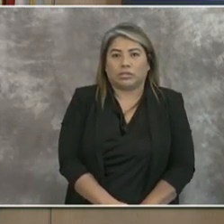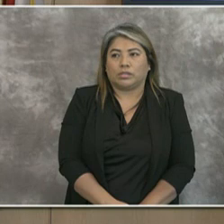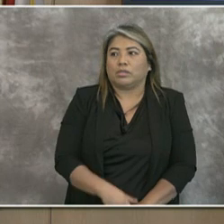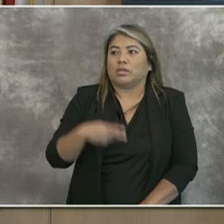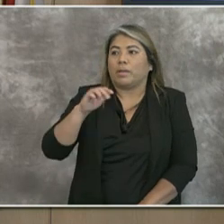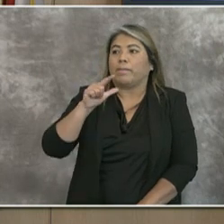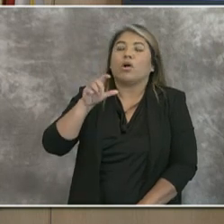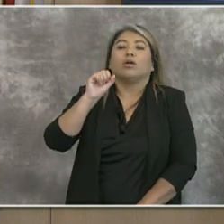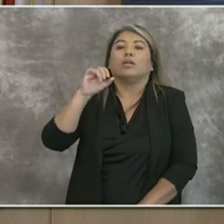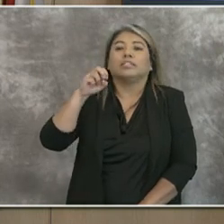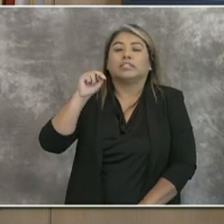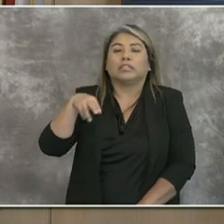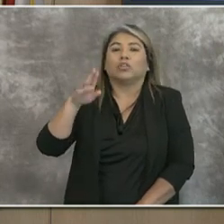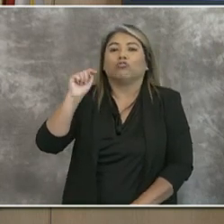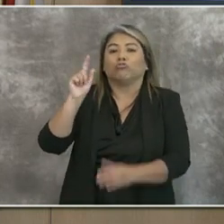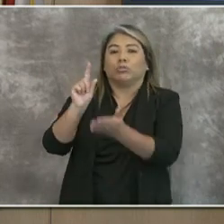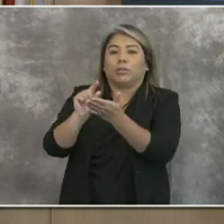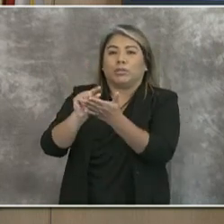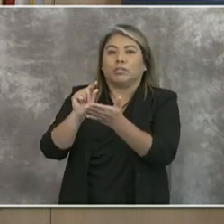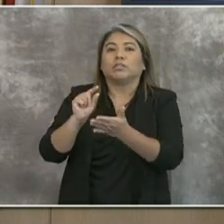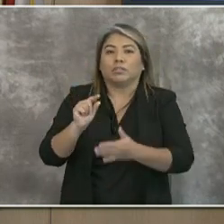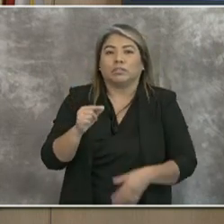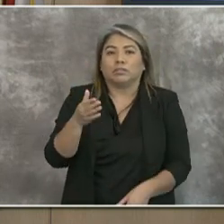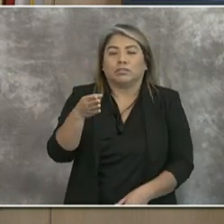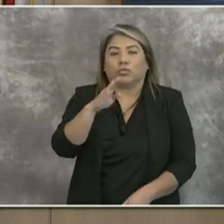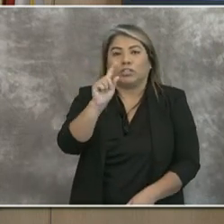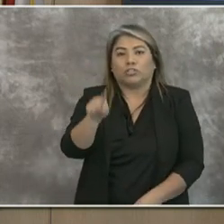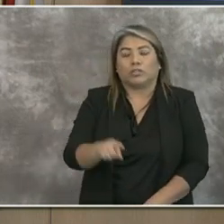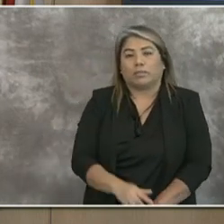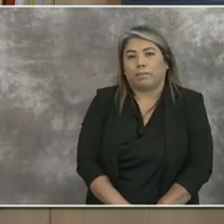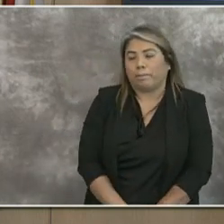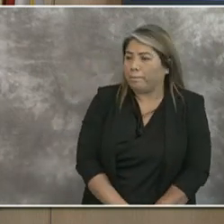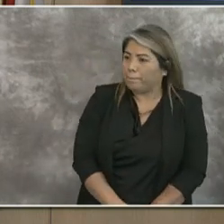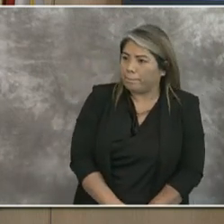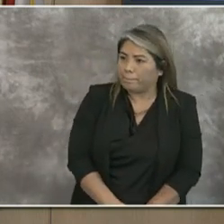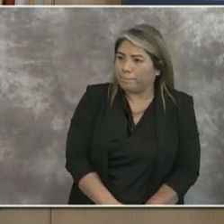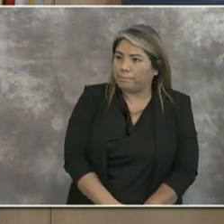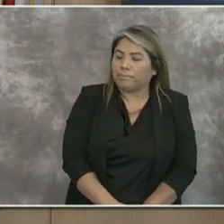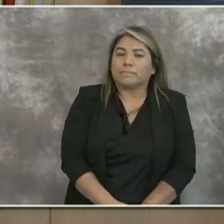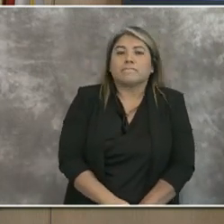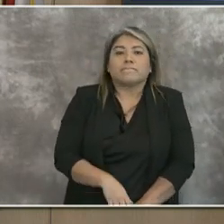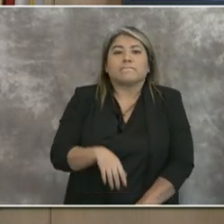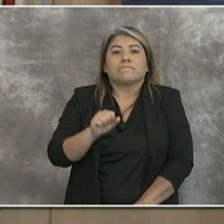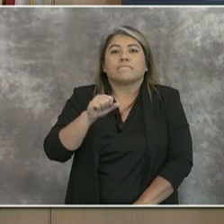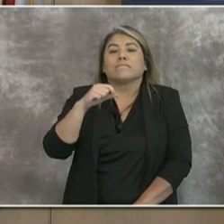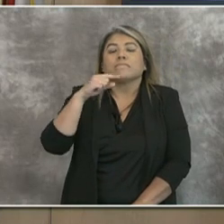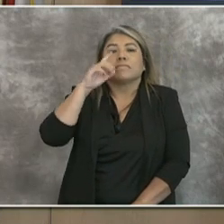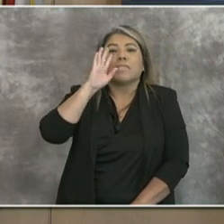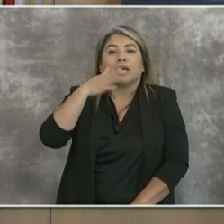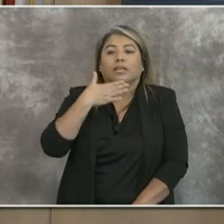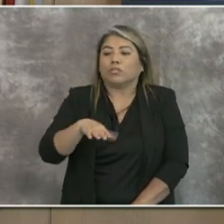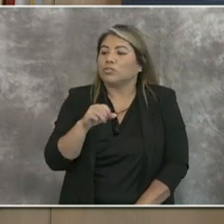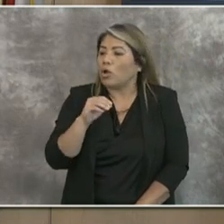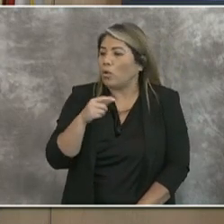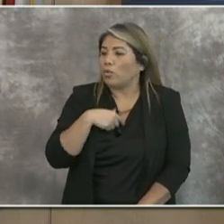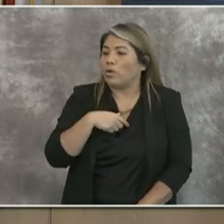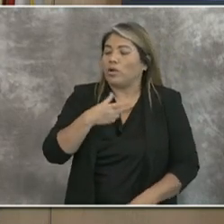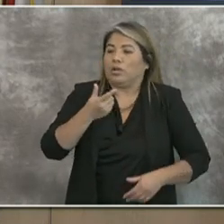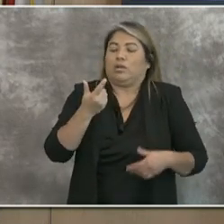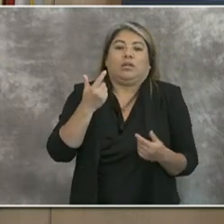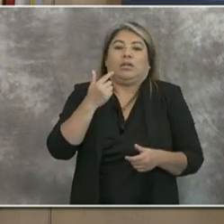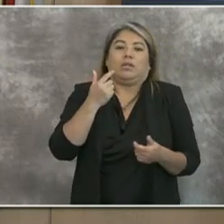Paul Sisson at the Union Tribune, please state your question. Hi, thank you. So I'm